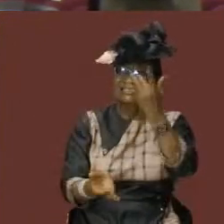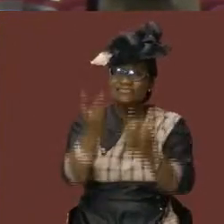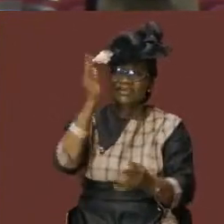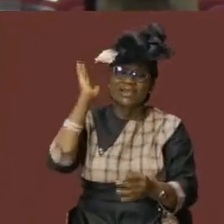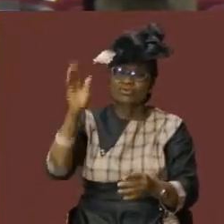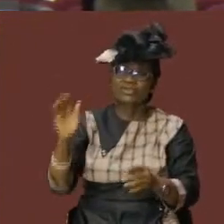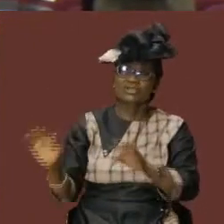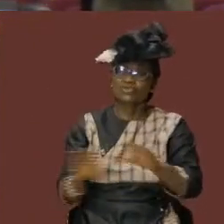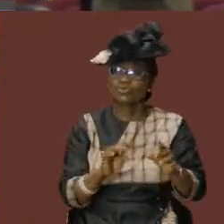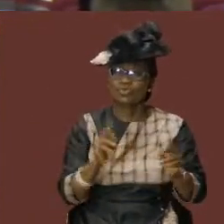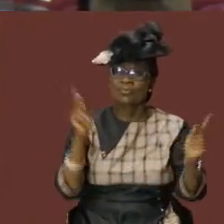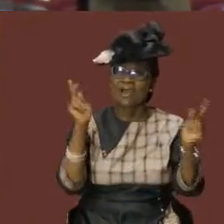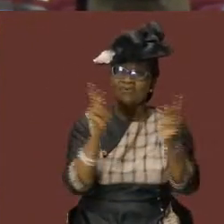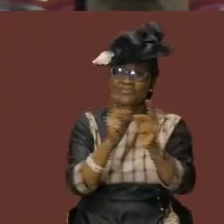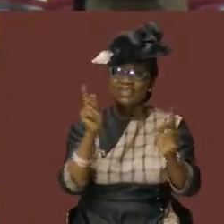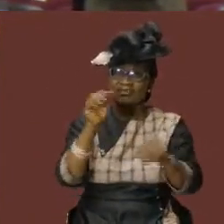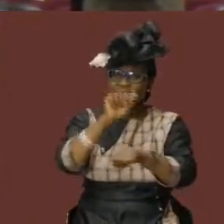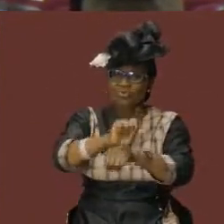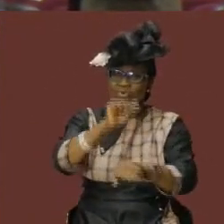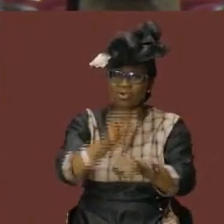So that from now on,